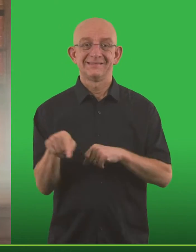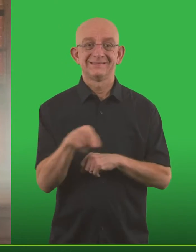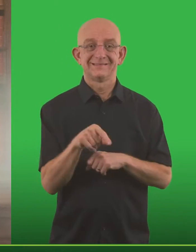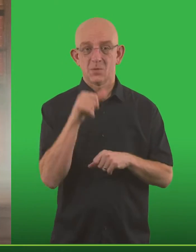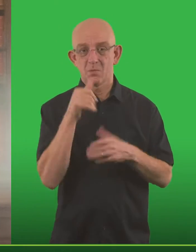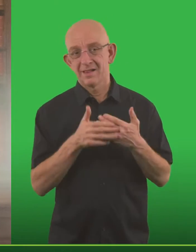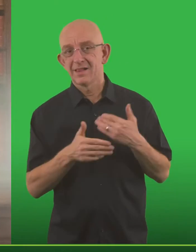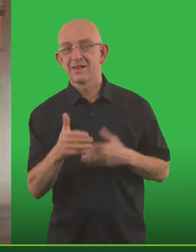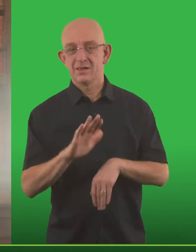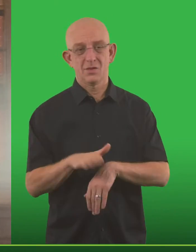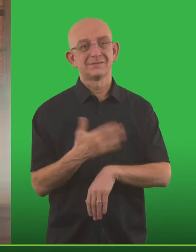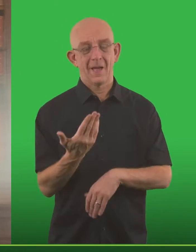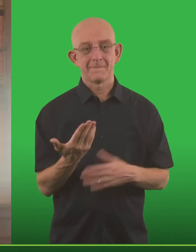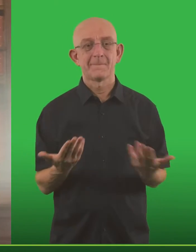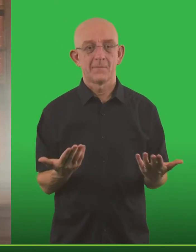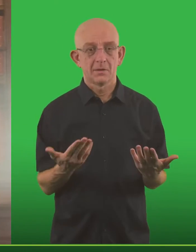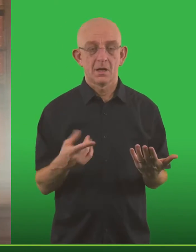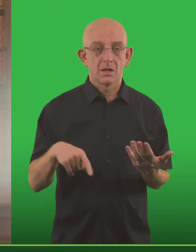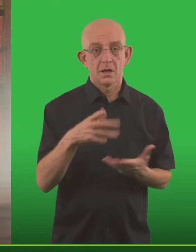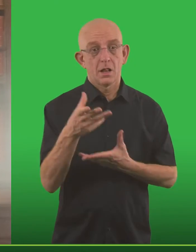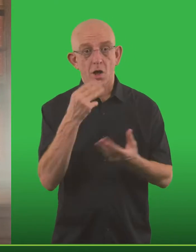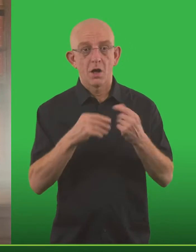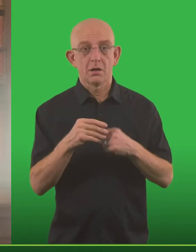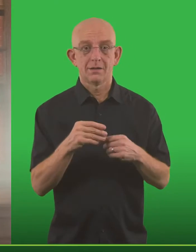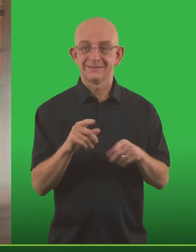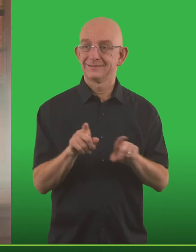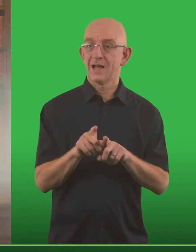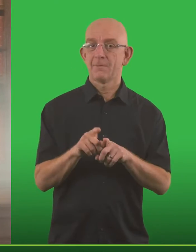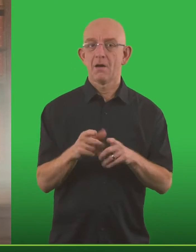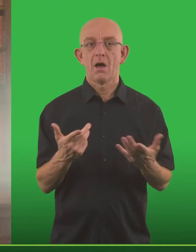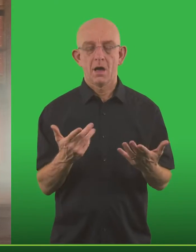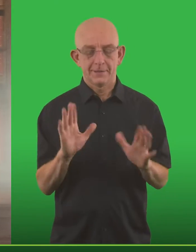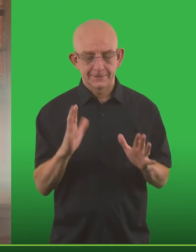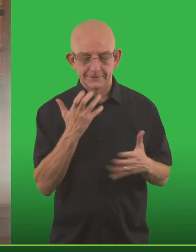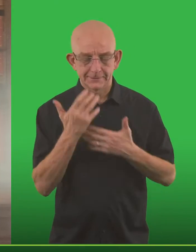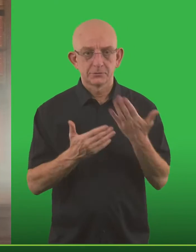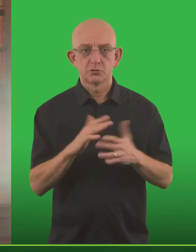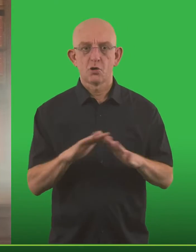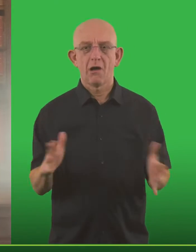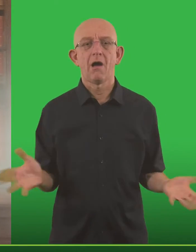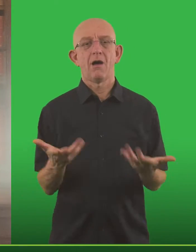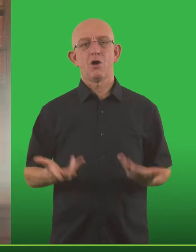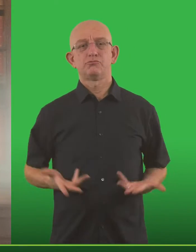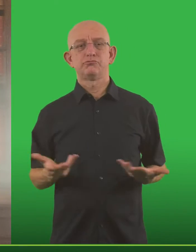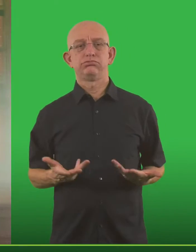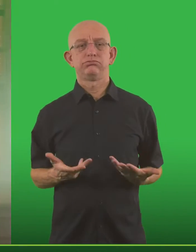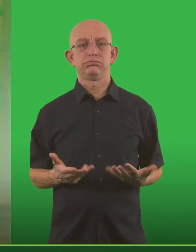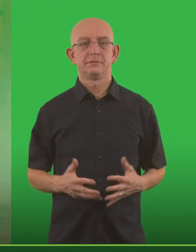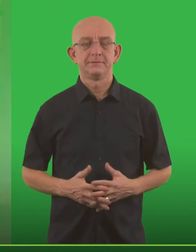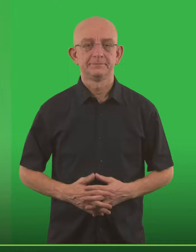COVID epidemic for some considerable time to come, and learning to live with is not the same as letting it